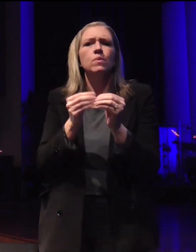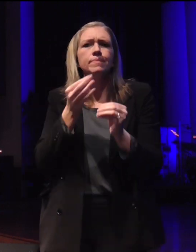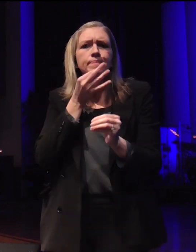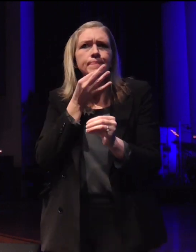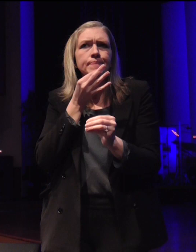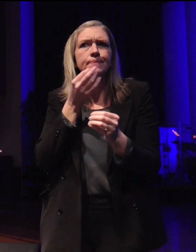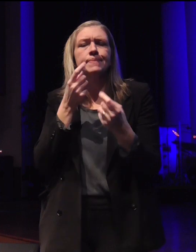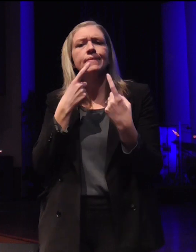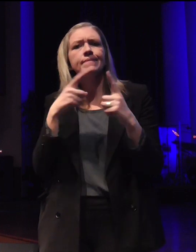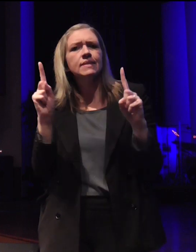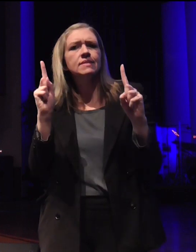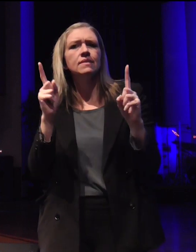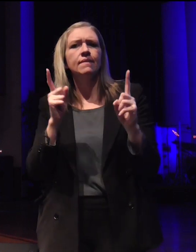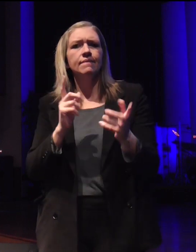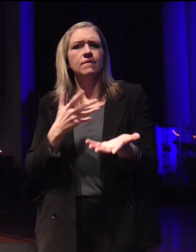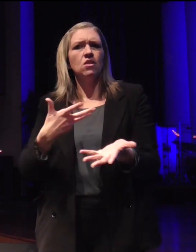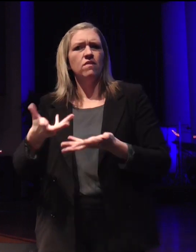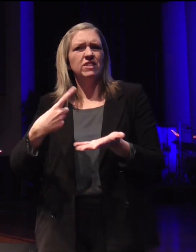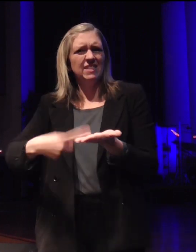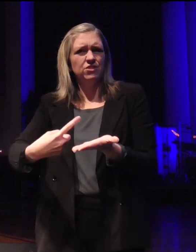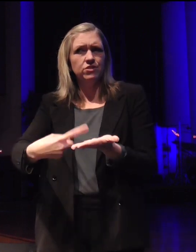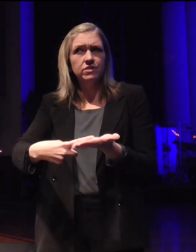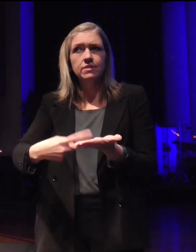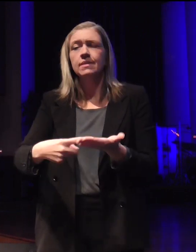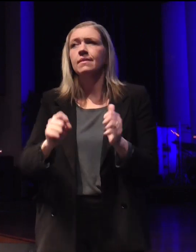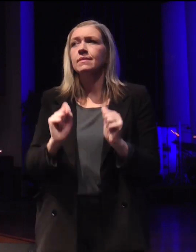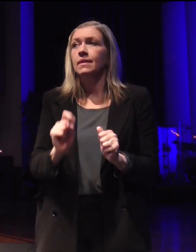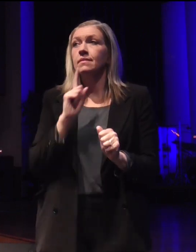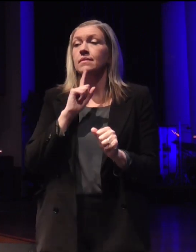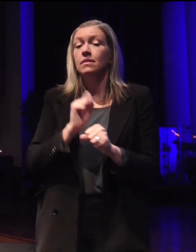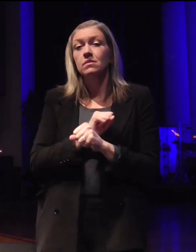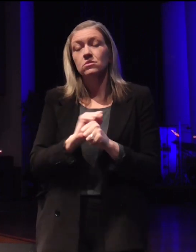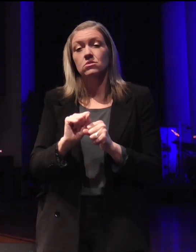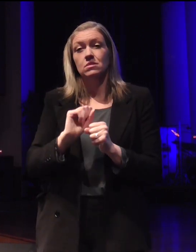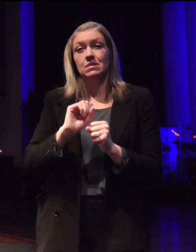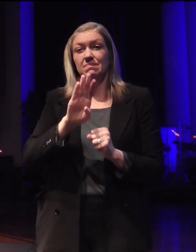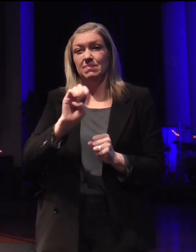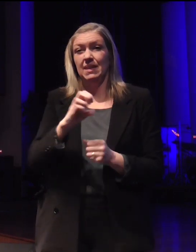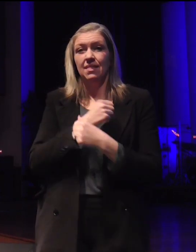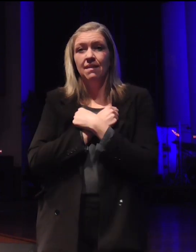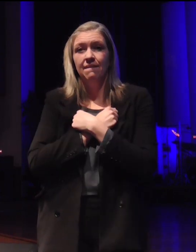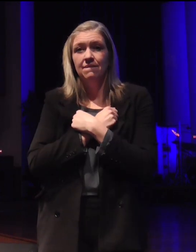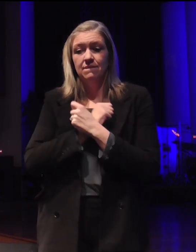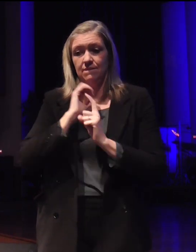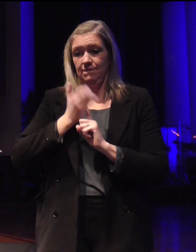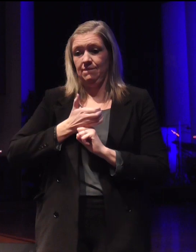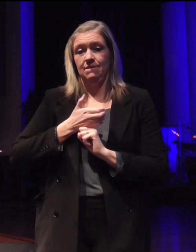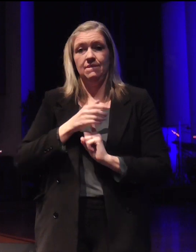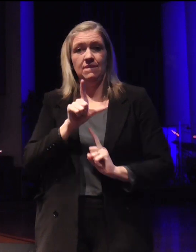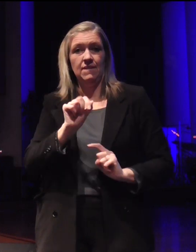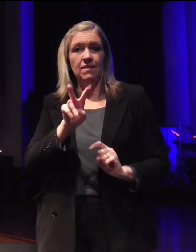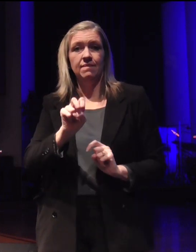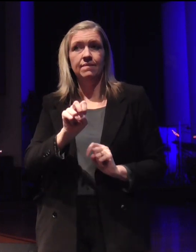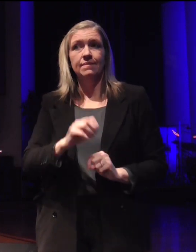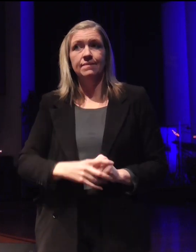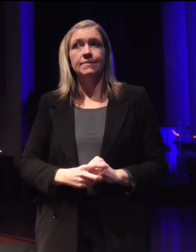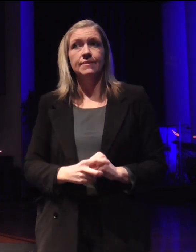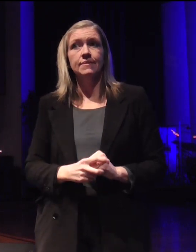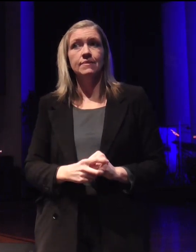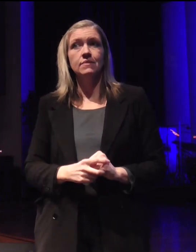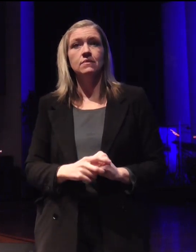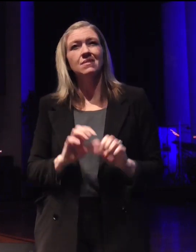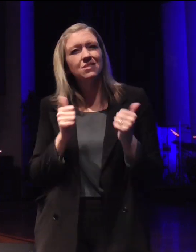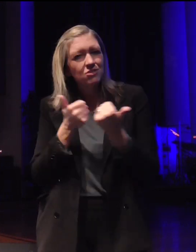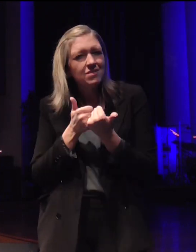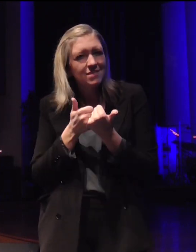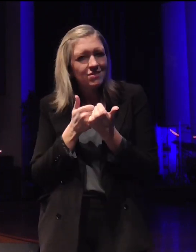effective conversations. I can actually be love. So it also is challenging to